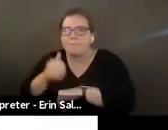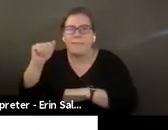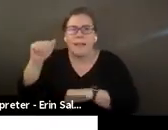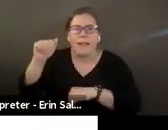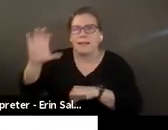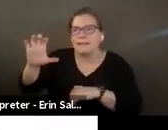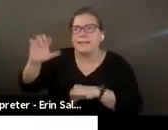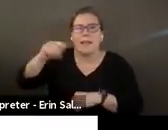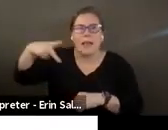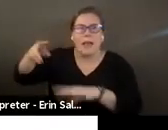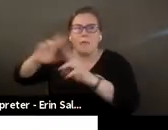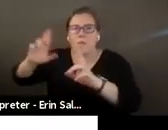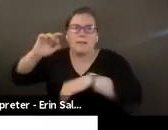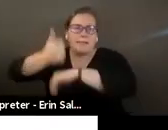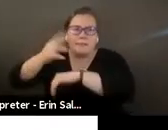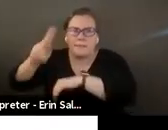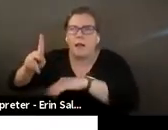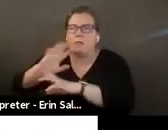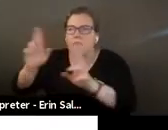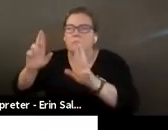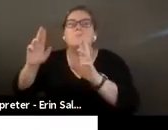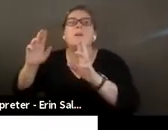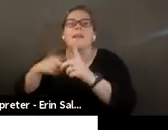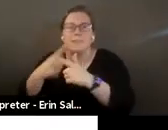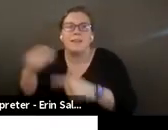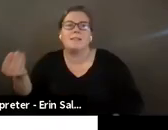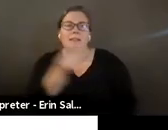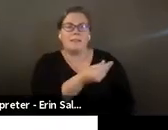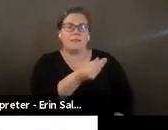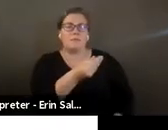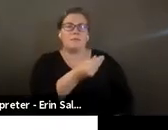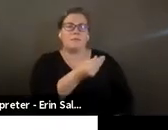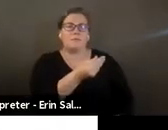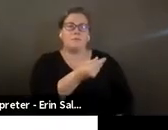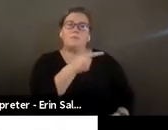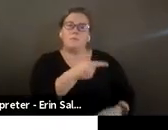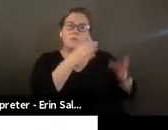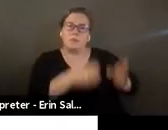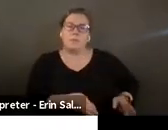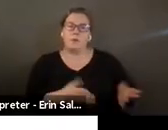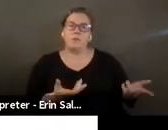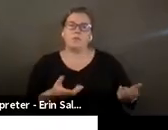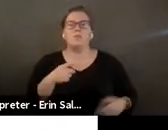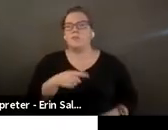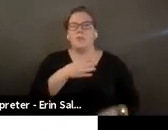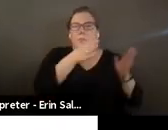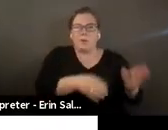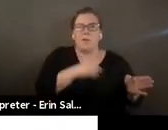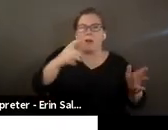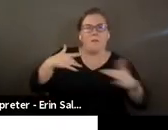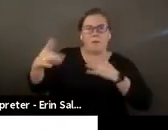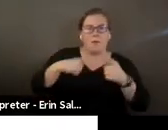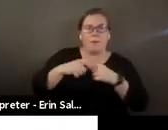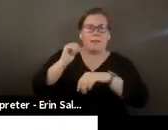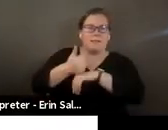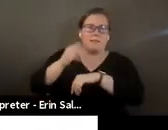set up for the applicant so that they can take it home and use it at home and won't have to worry about the setup. That is not required,